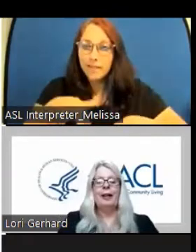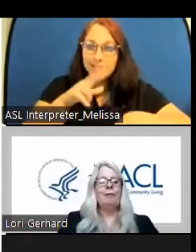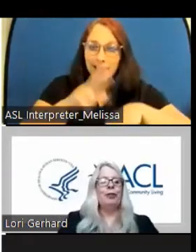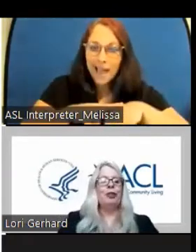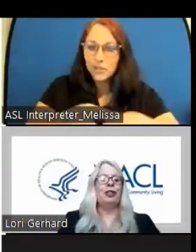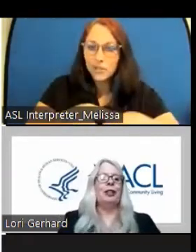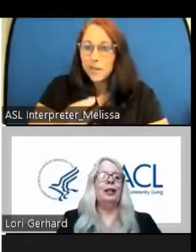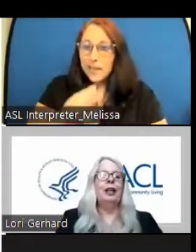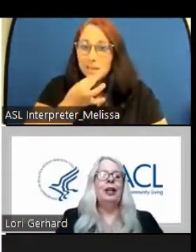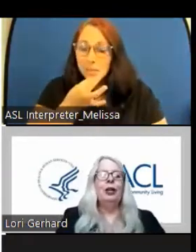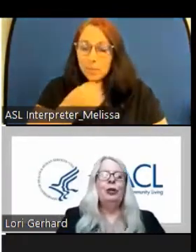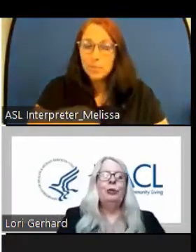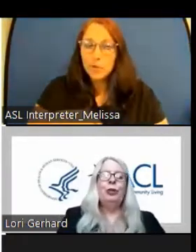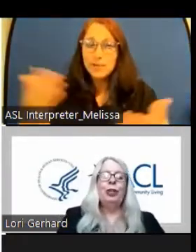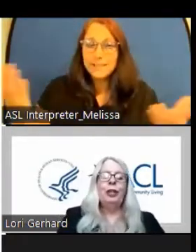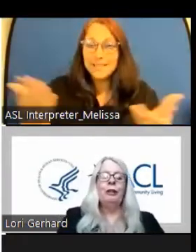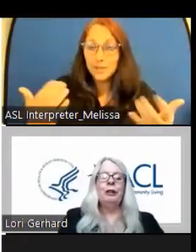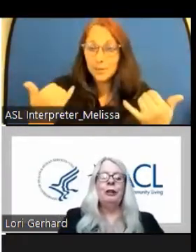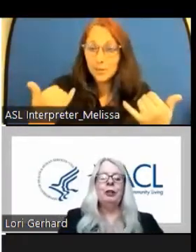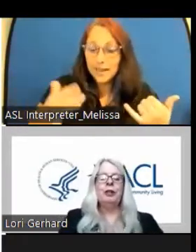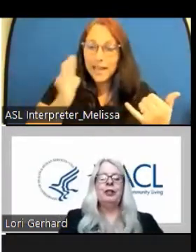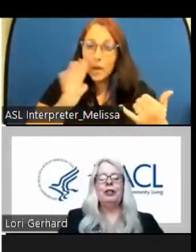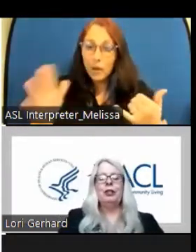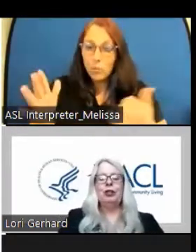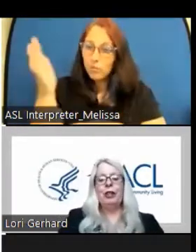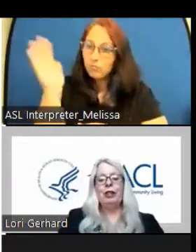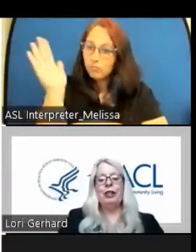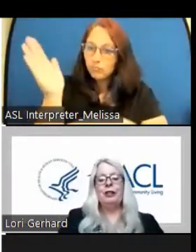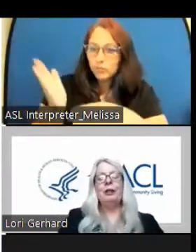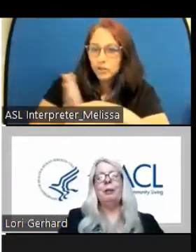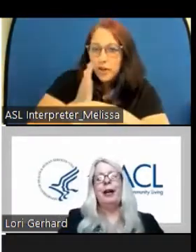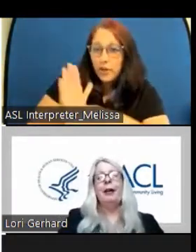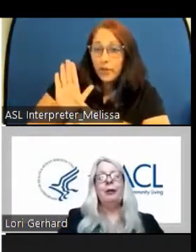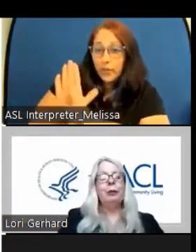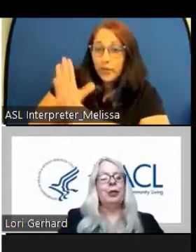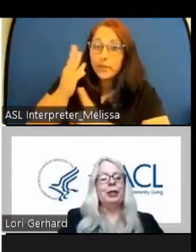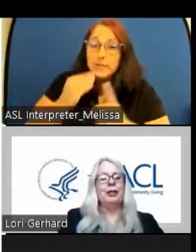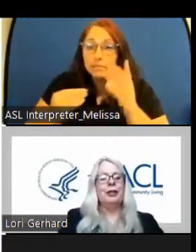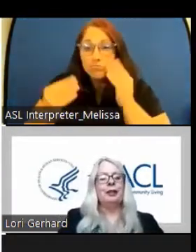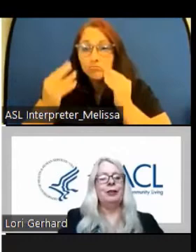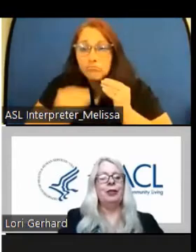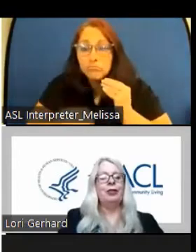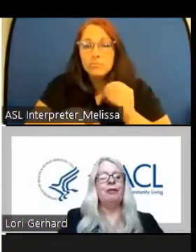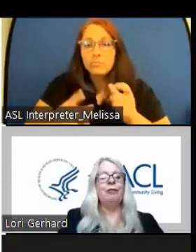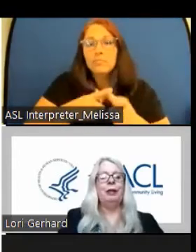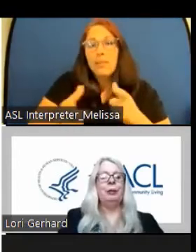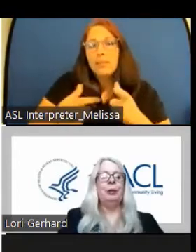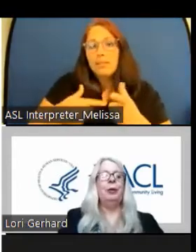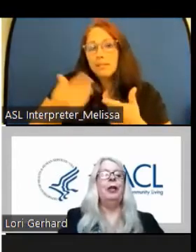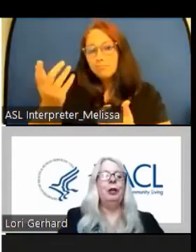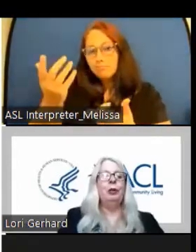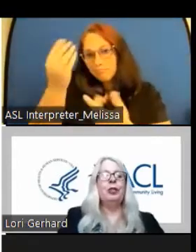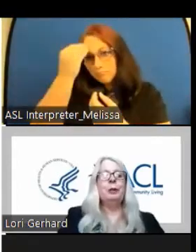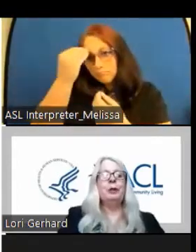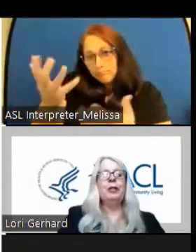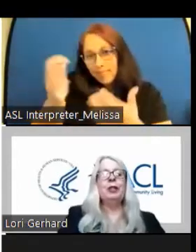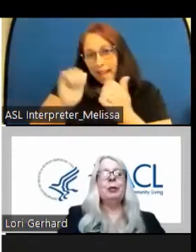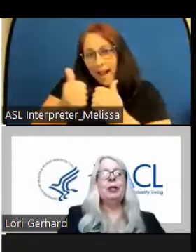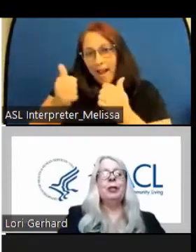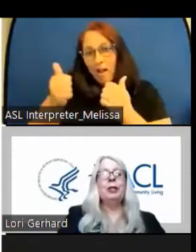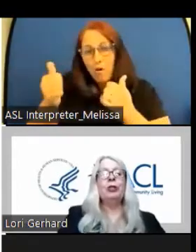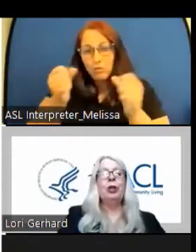Florida and Virginia who will share their experiences and strategies about how they're working together to serve people who are